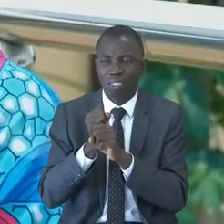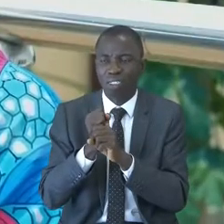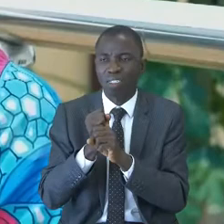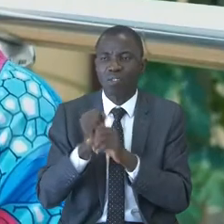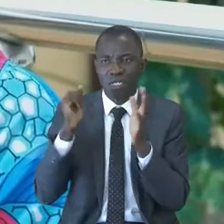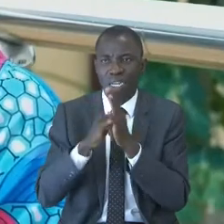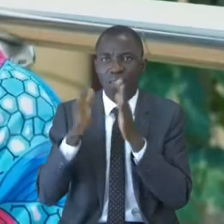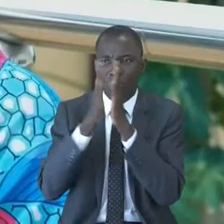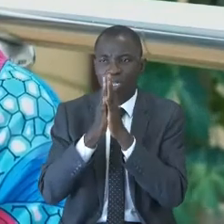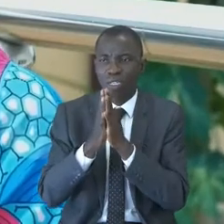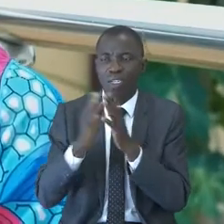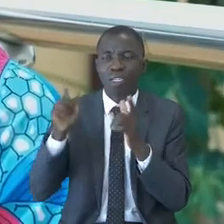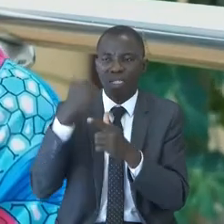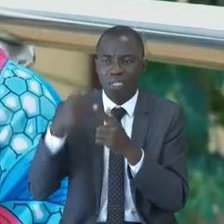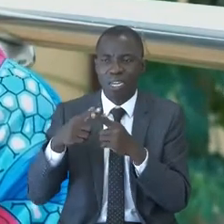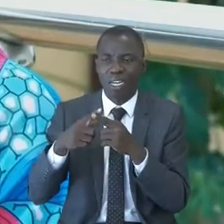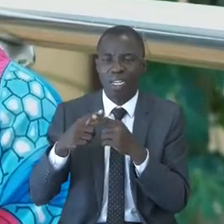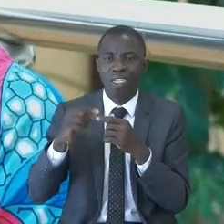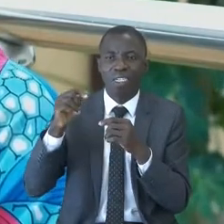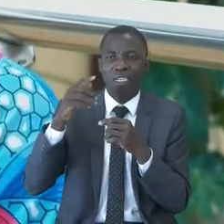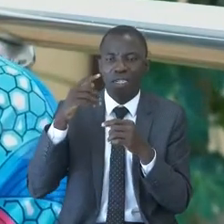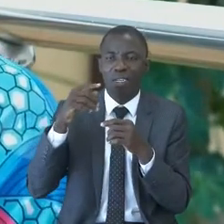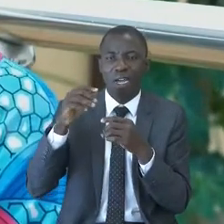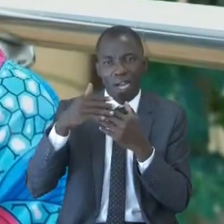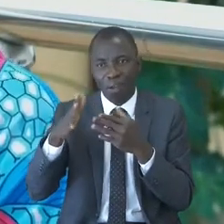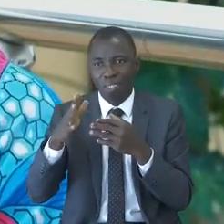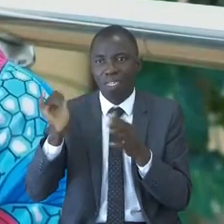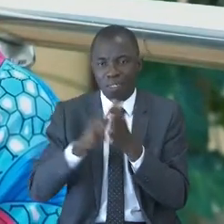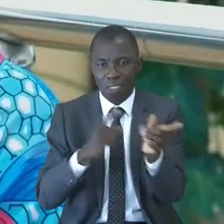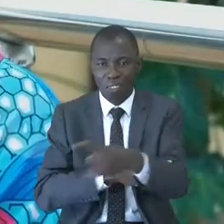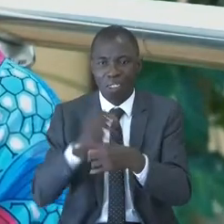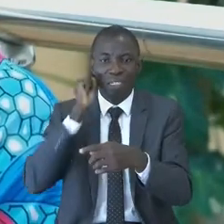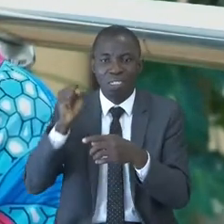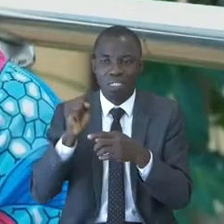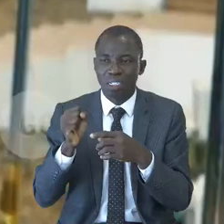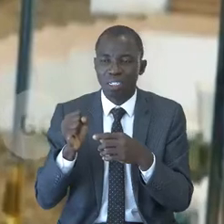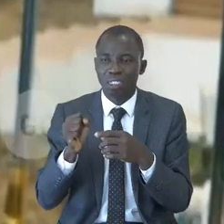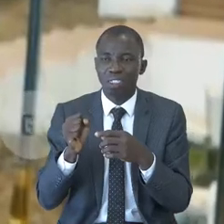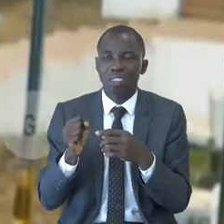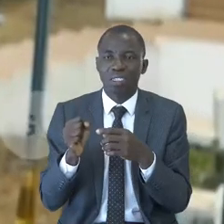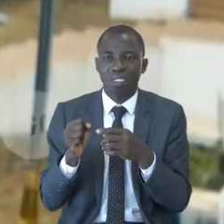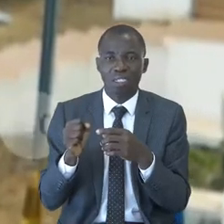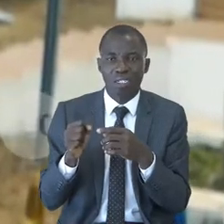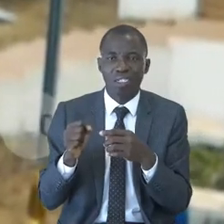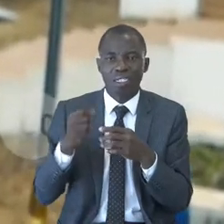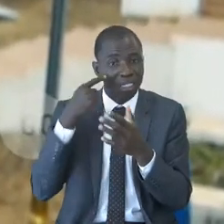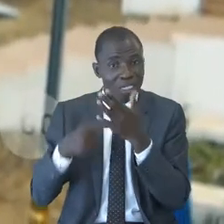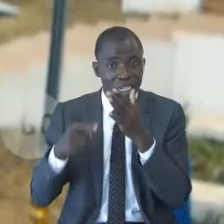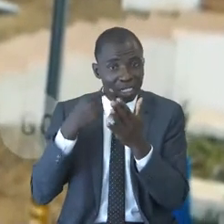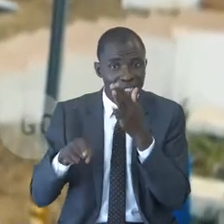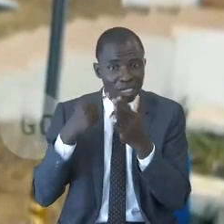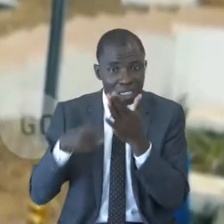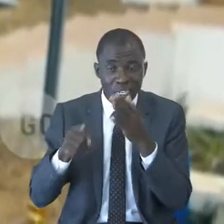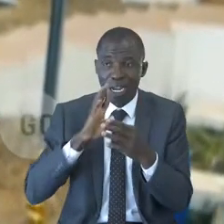my breast like I always do, and I noticed the breast was no longer bringing out discharge. And since